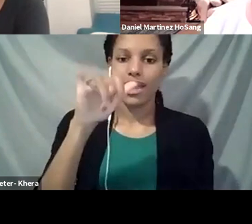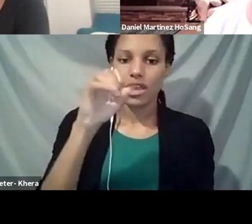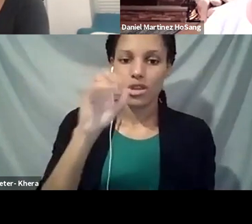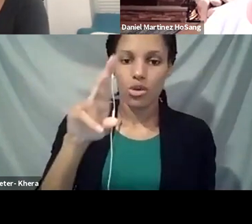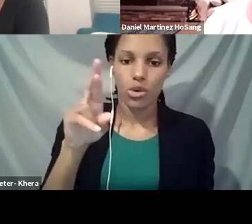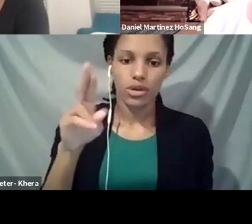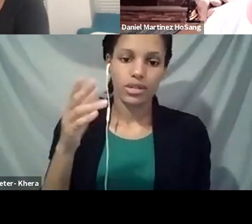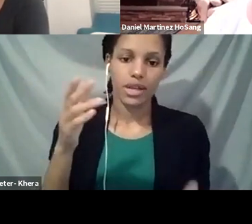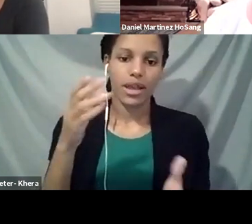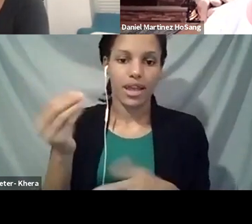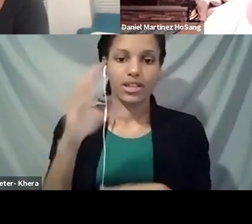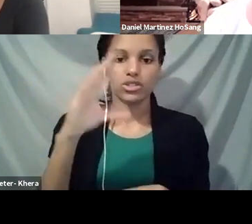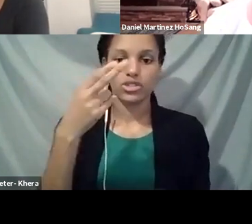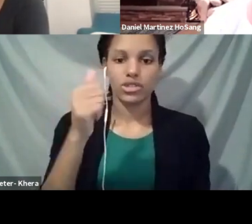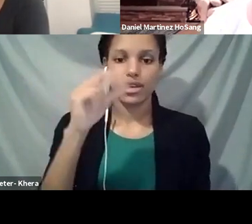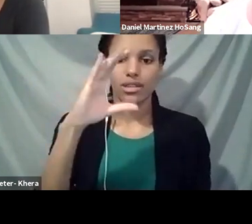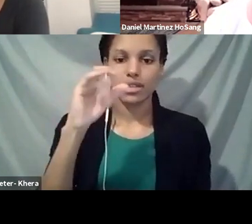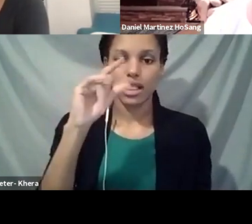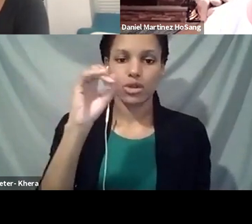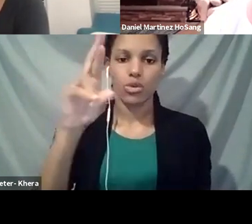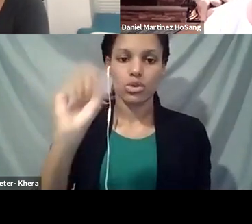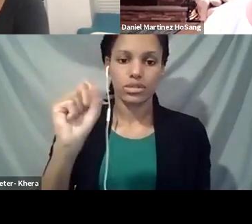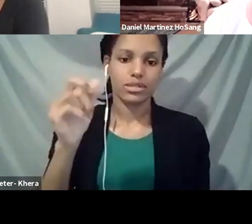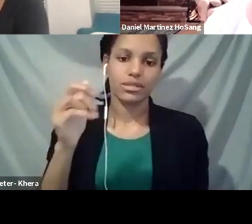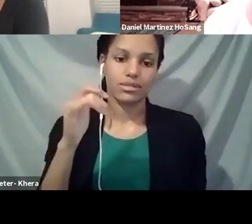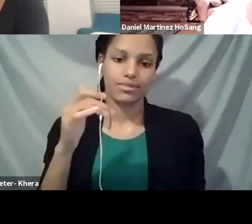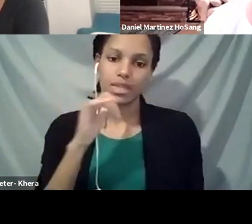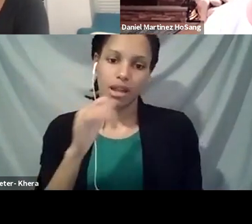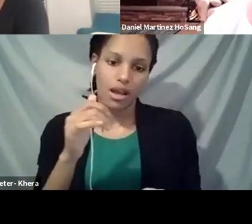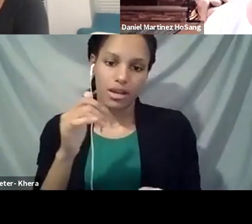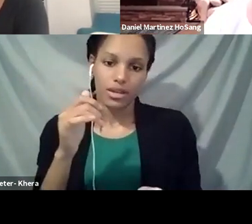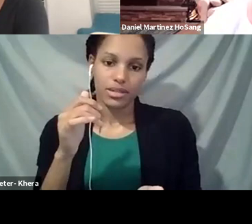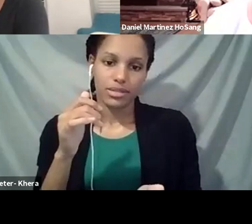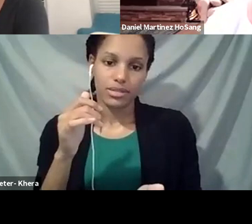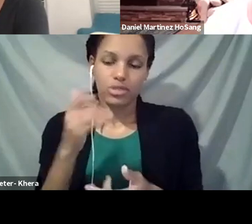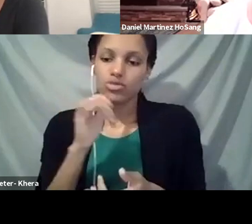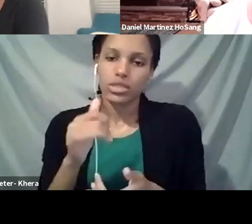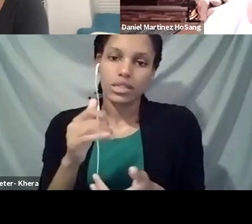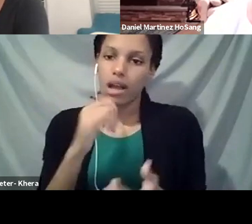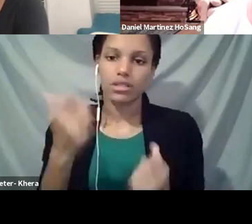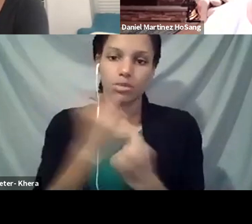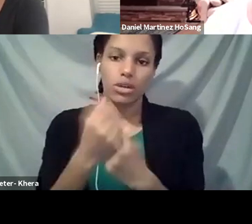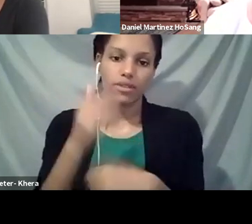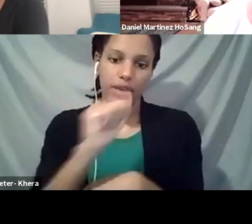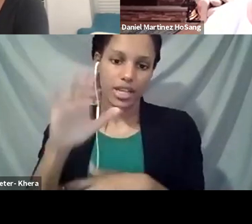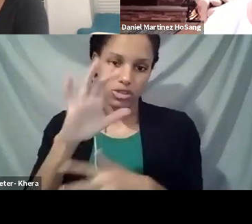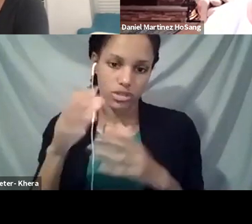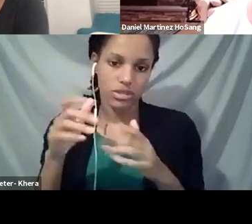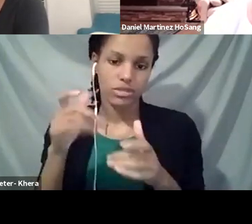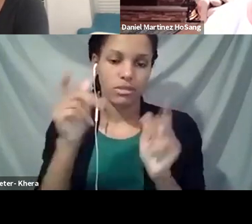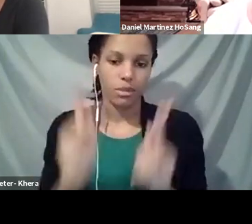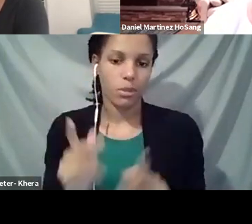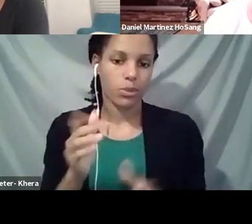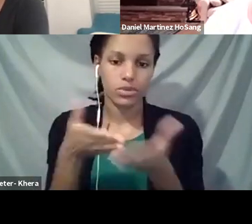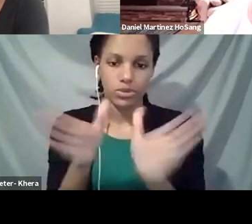anti-Asian, not just, you know, promoting progressive agenda, but discriminating and sacrificing the Asian community